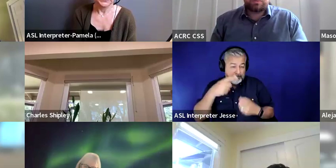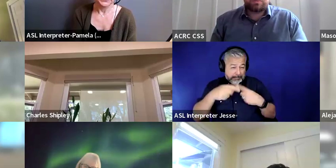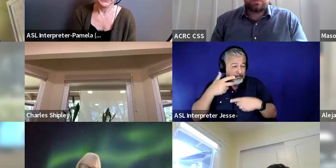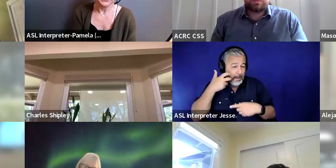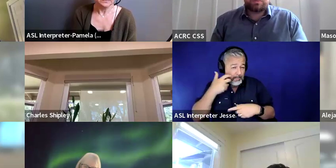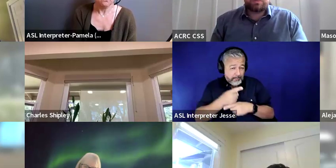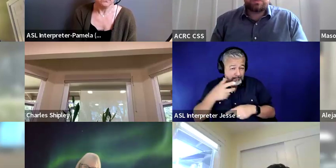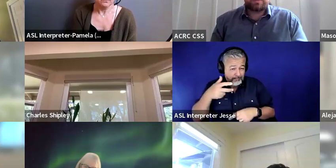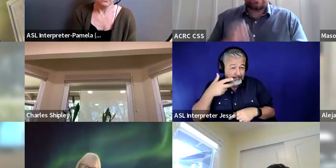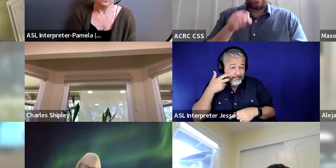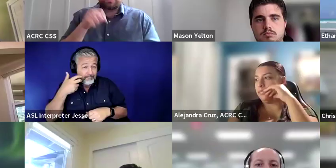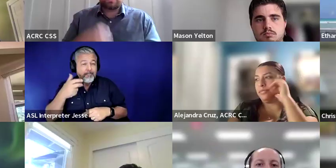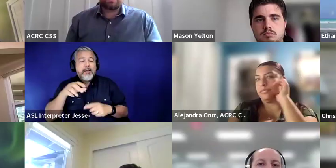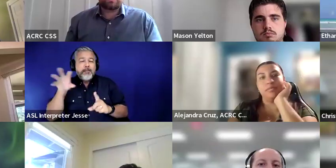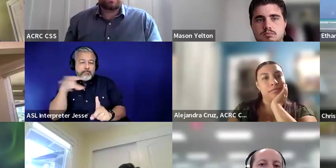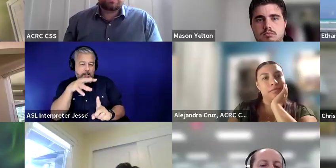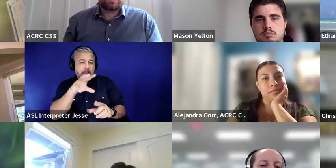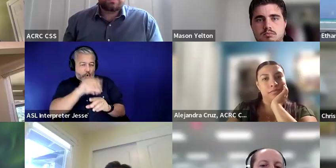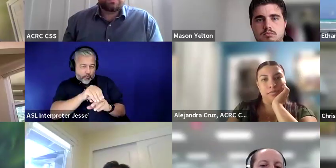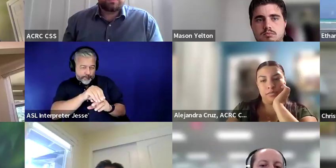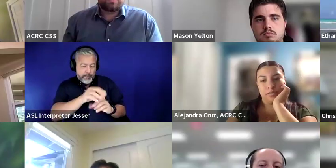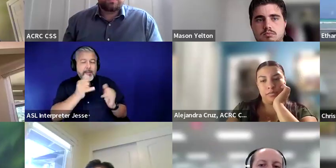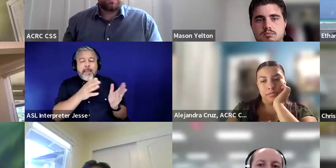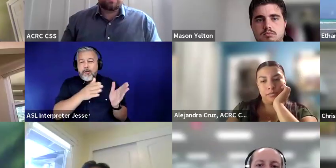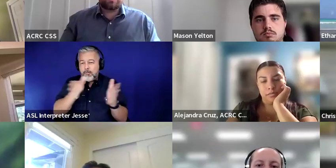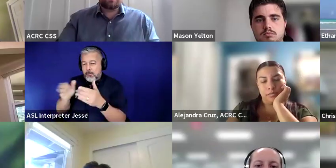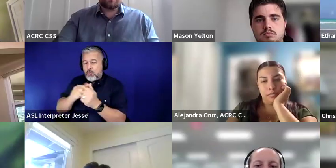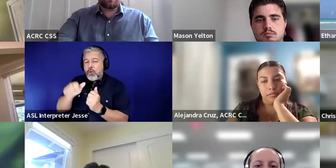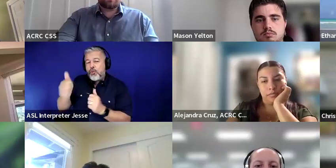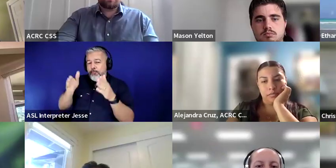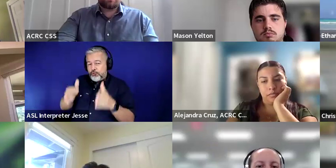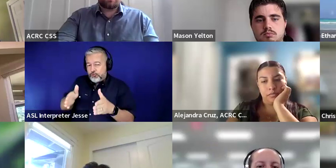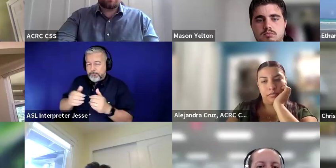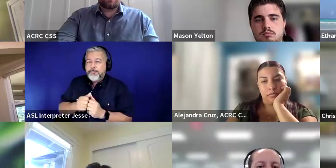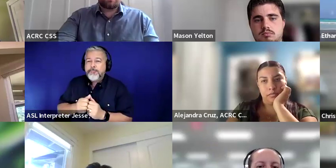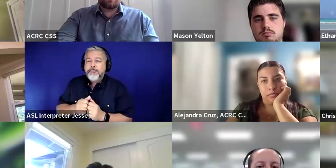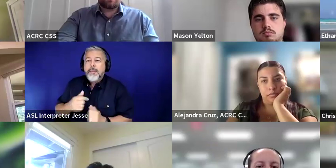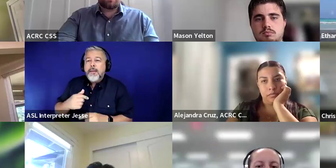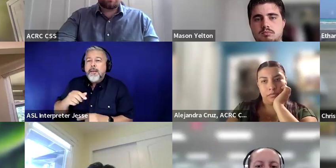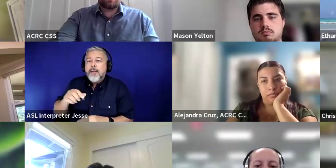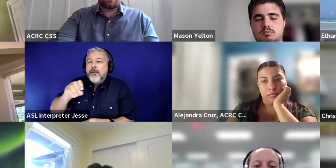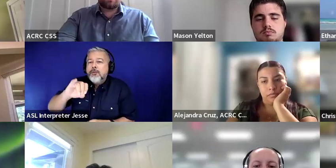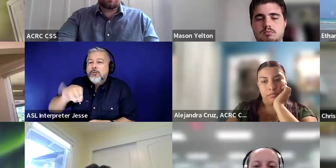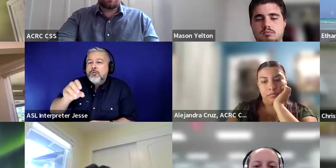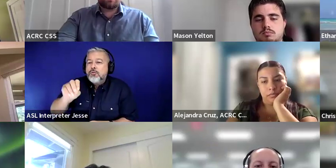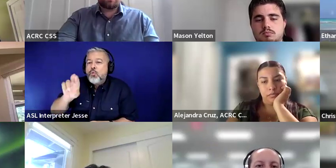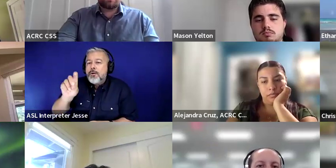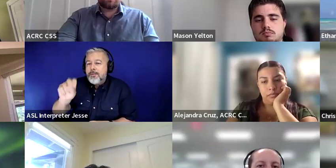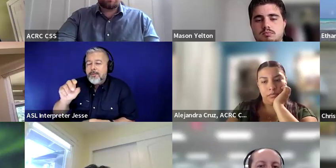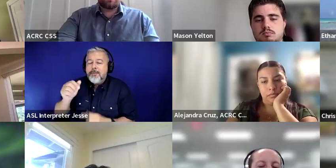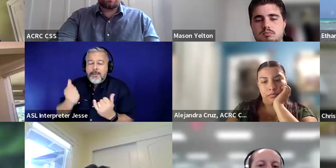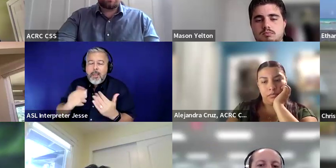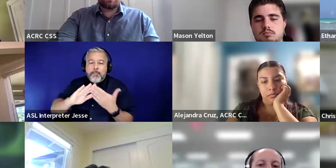now. Are you able to share your screen with it if you have it open? No, I just am not a co-host right now, so You, just make me a yeah, co-host. just made you co-host. So go Oh, ahead and share.